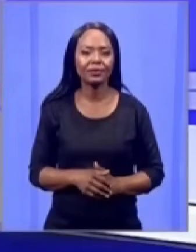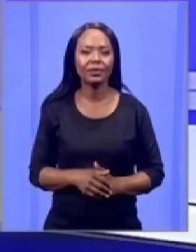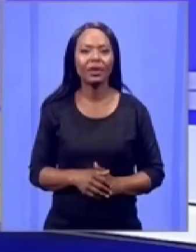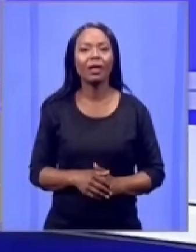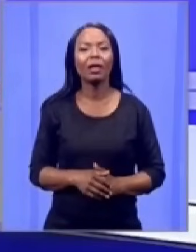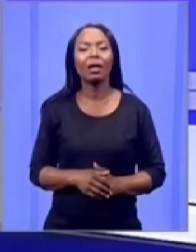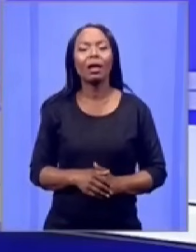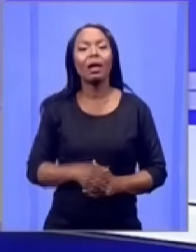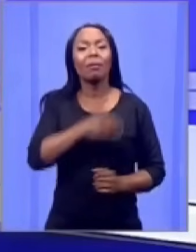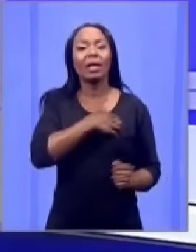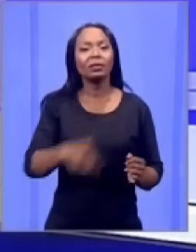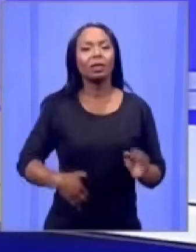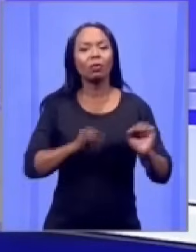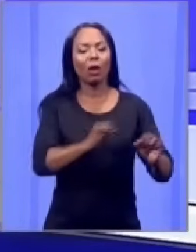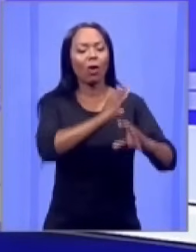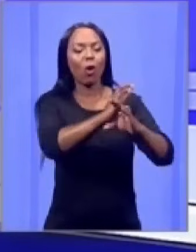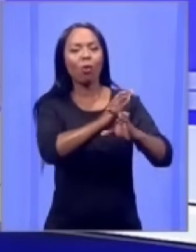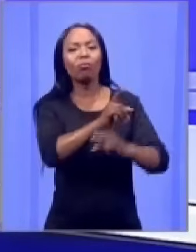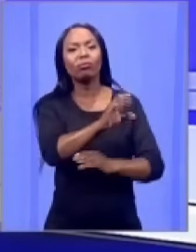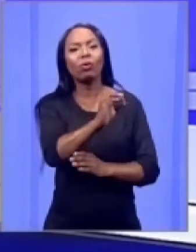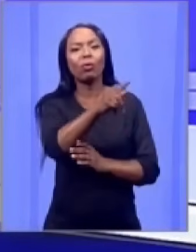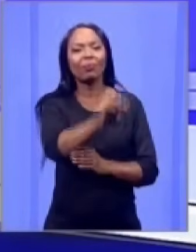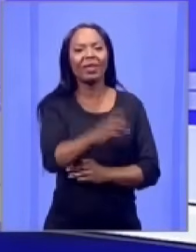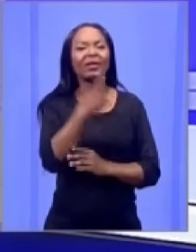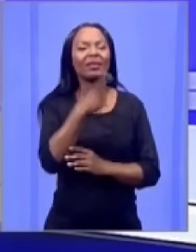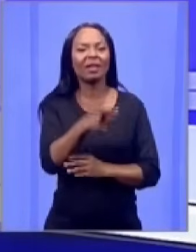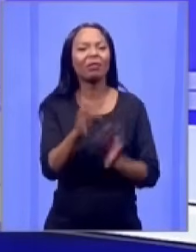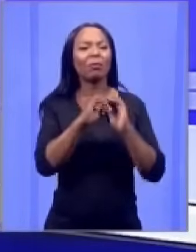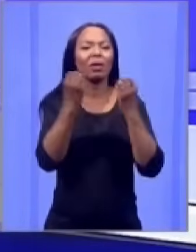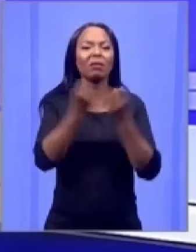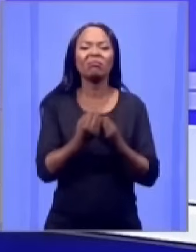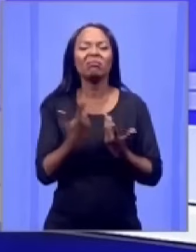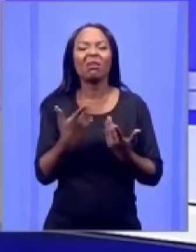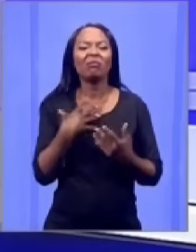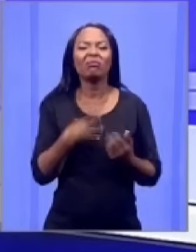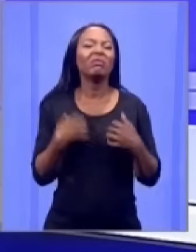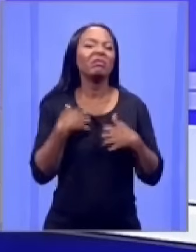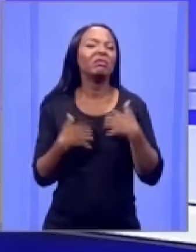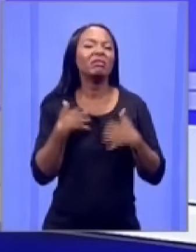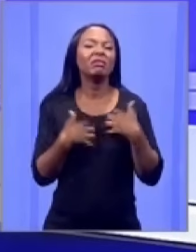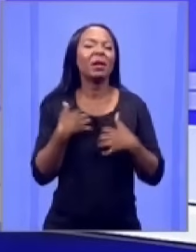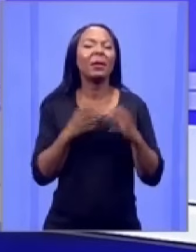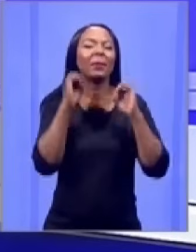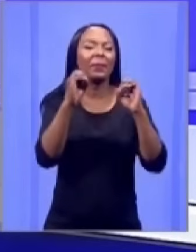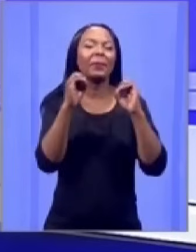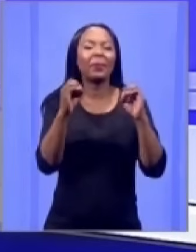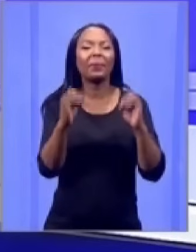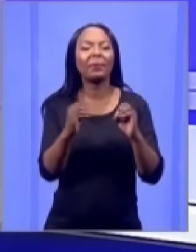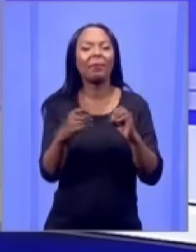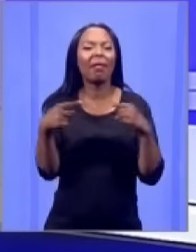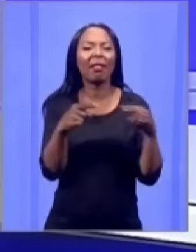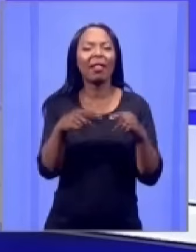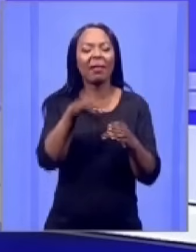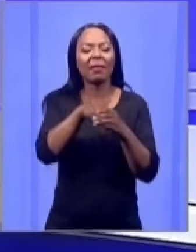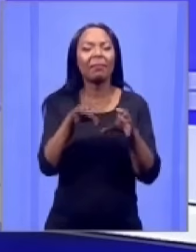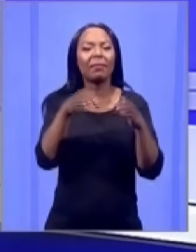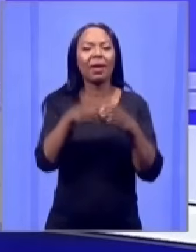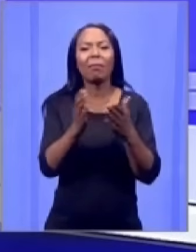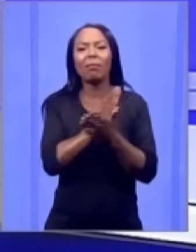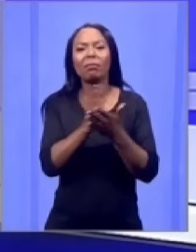Mopresidente wa COPE Mosiwa Lekota o re moga wa habo ha o tshoswe ke diketsalo tsa moraorao tse bileng teng mogeng wa habo tse kang ho lahlelwa